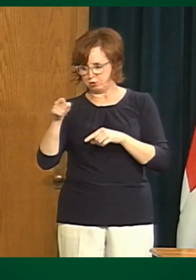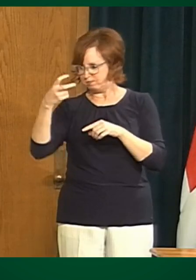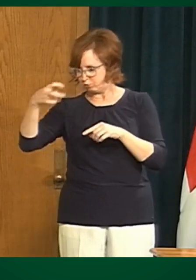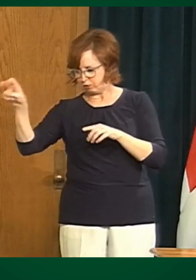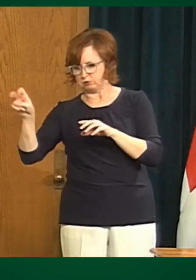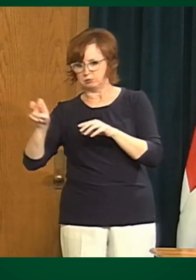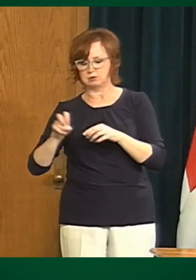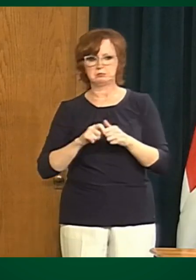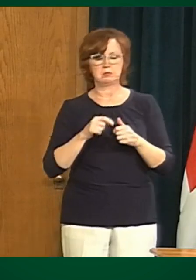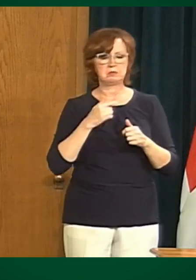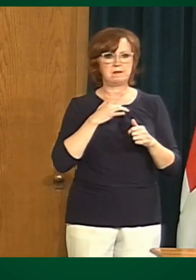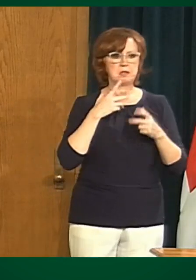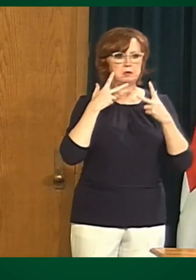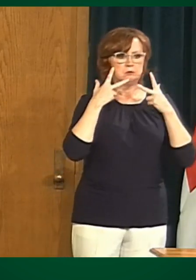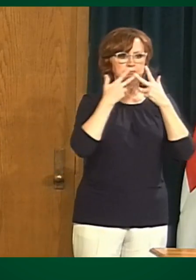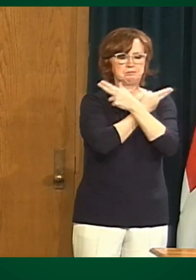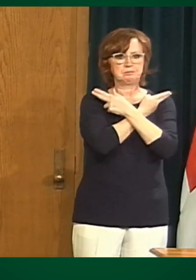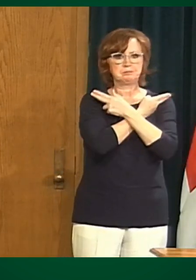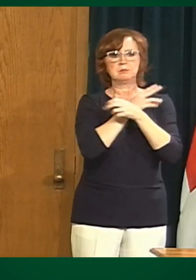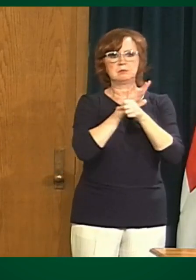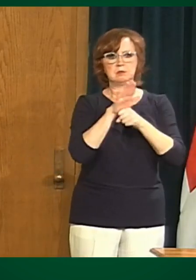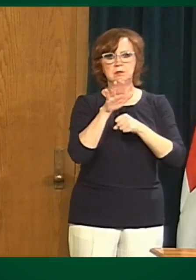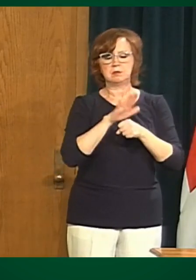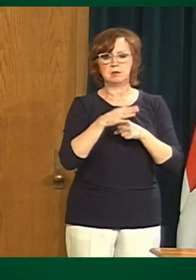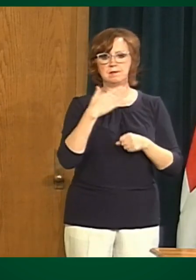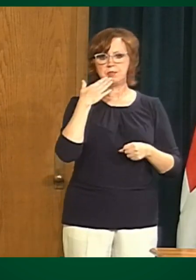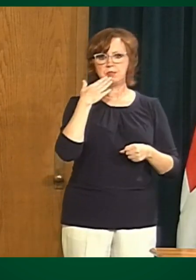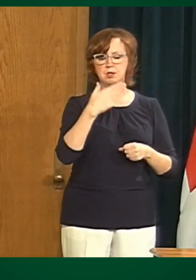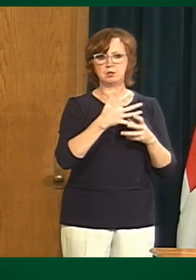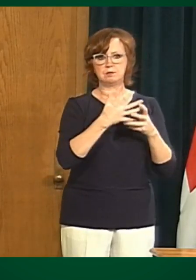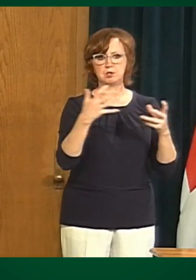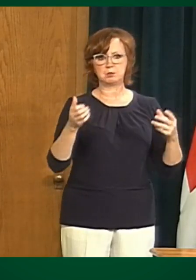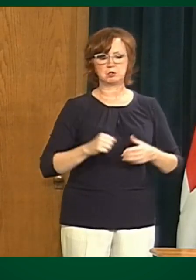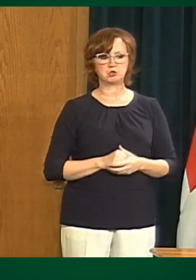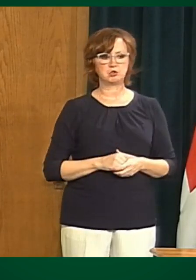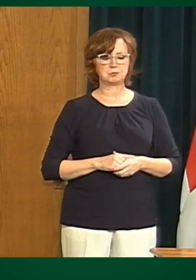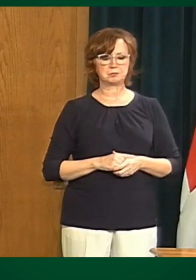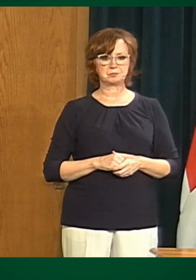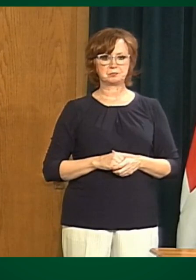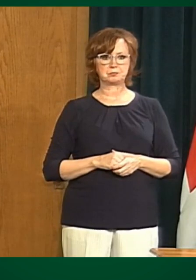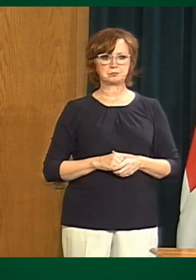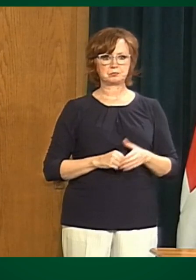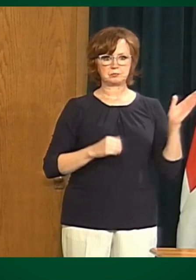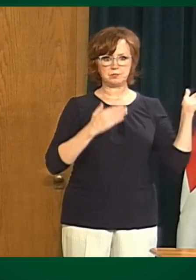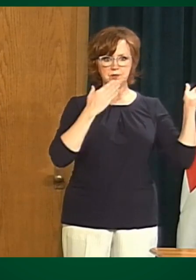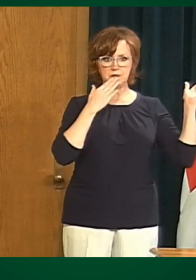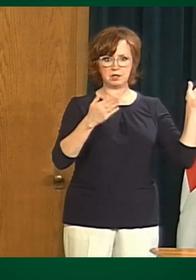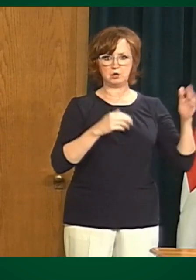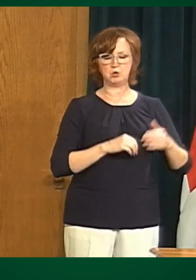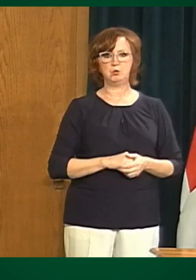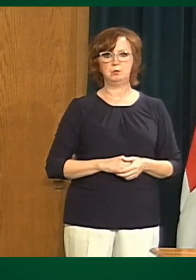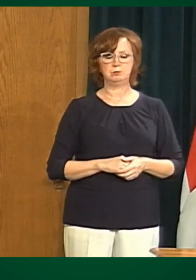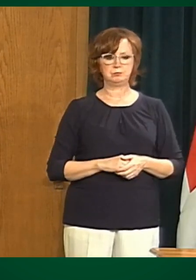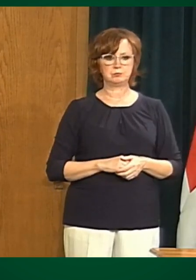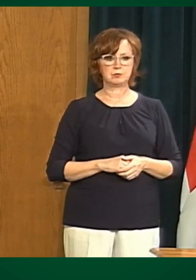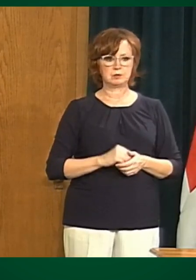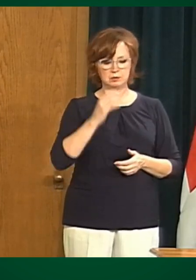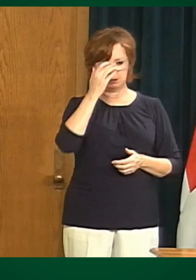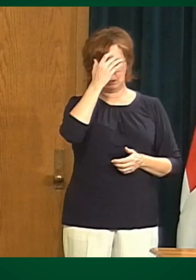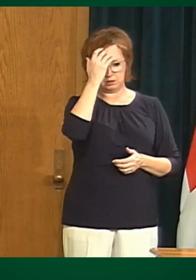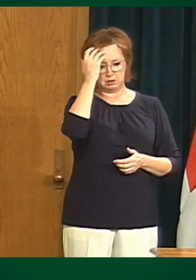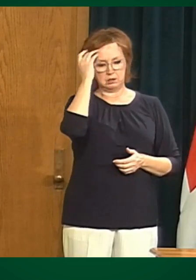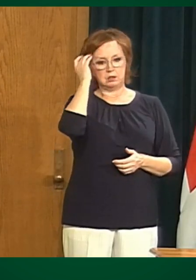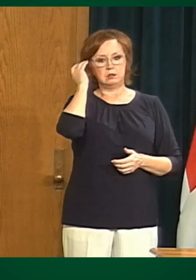thank you very much, Premier and Dr. Shahab. you, Dr. Nsungu, for that